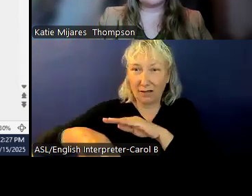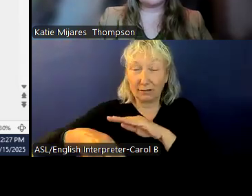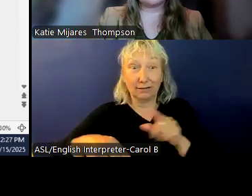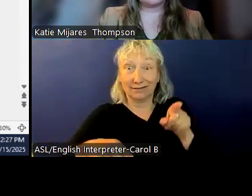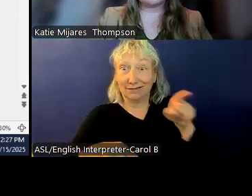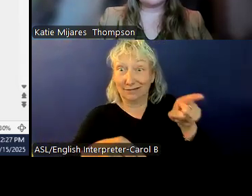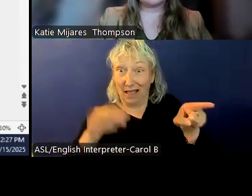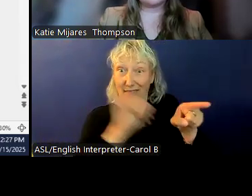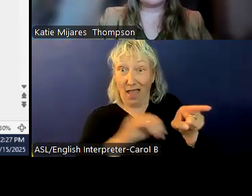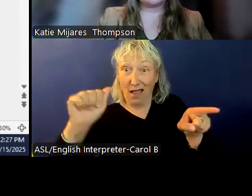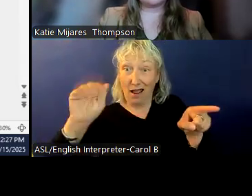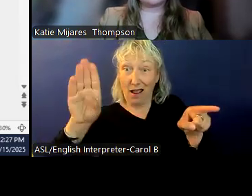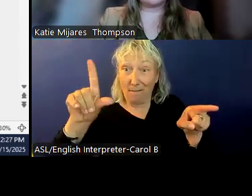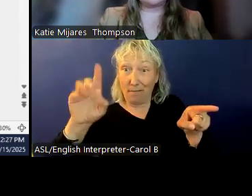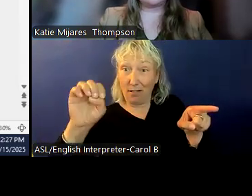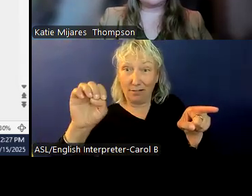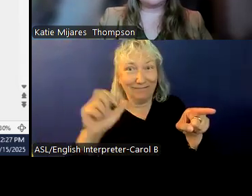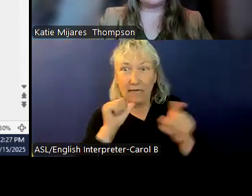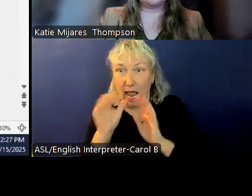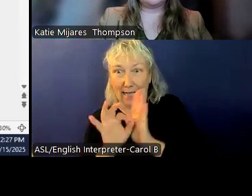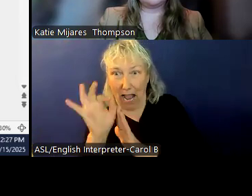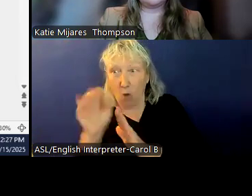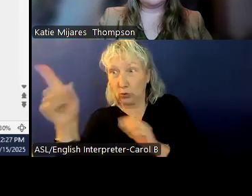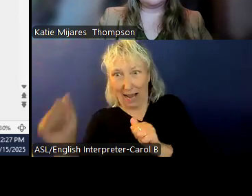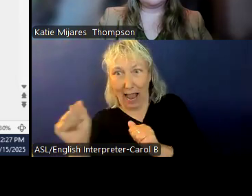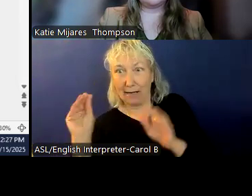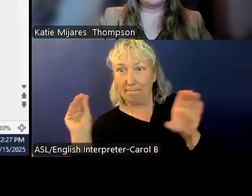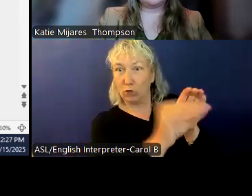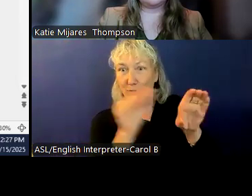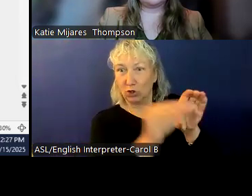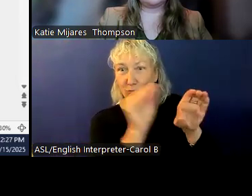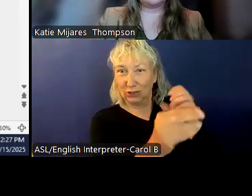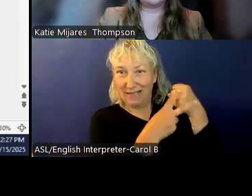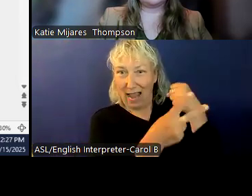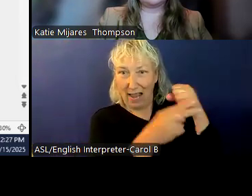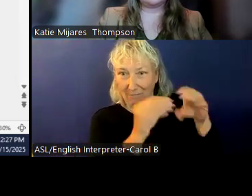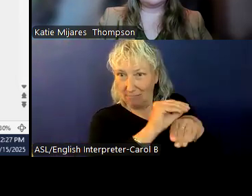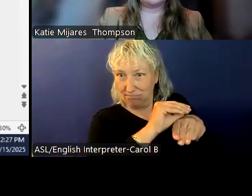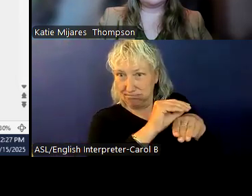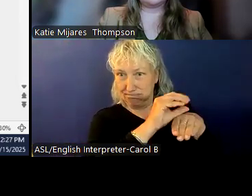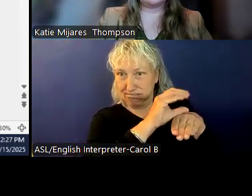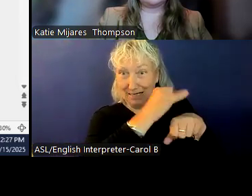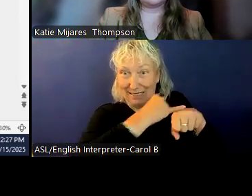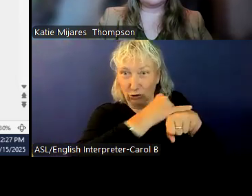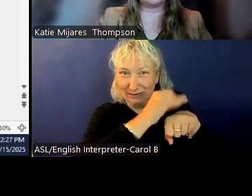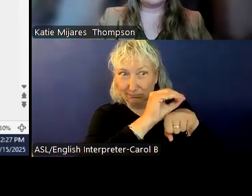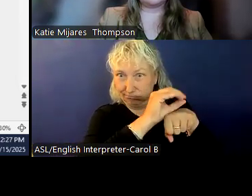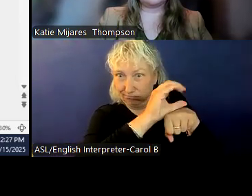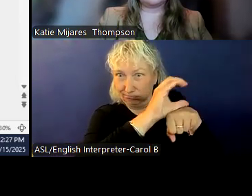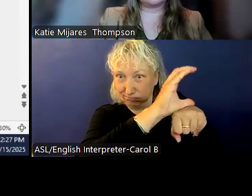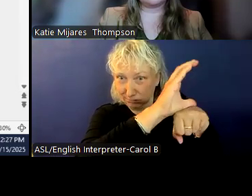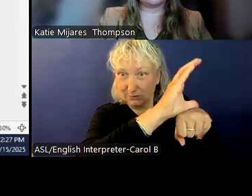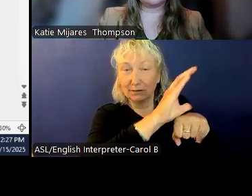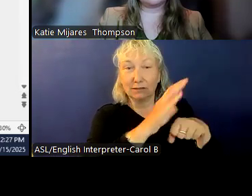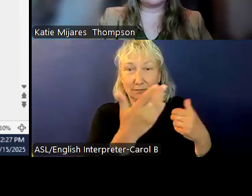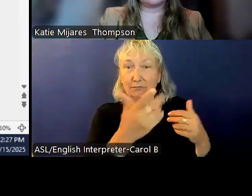limit. So you can put money in the ABLE account, earn interest, have more than $2,000 in there to help pay for rent and your